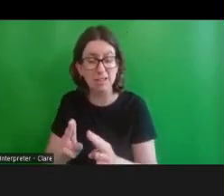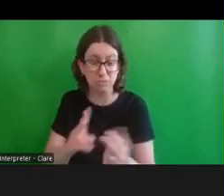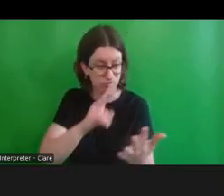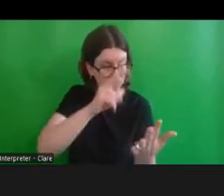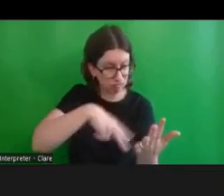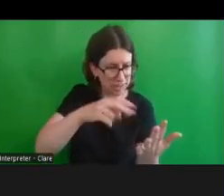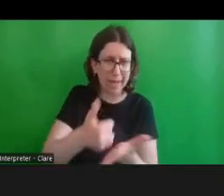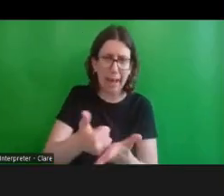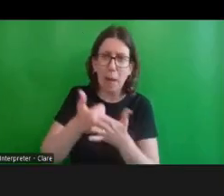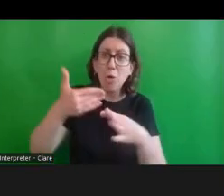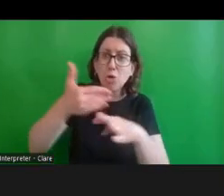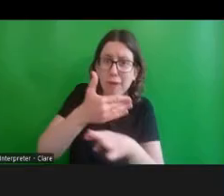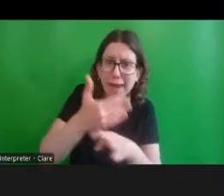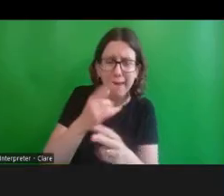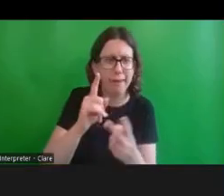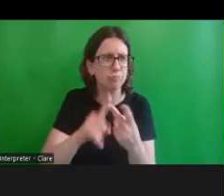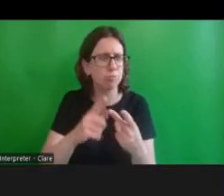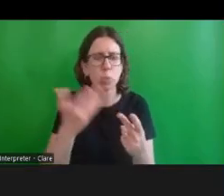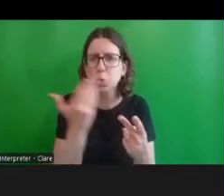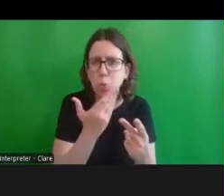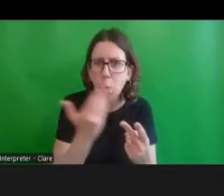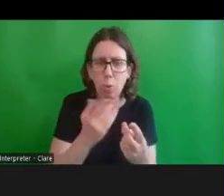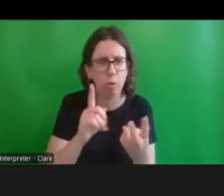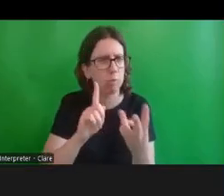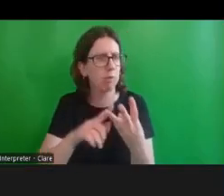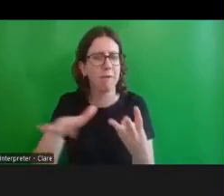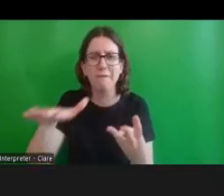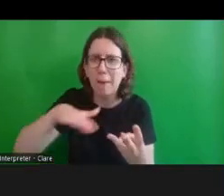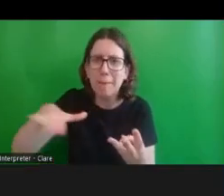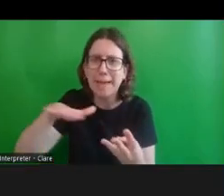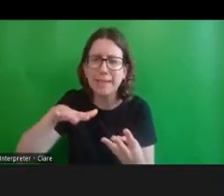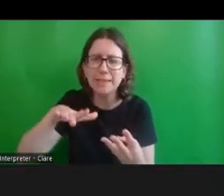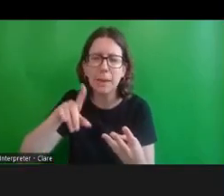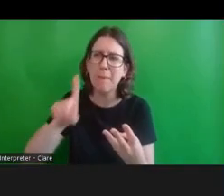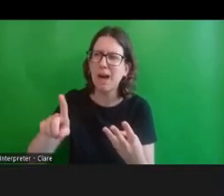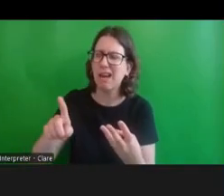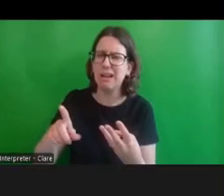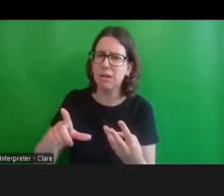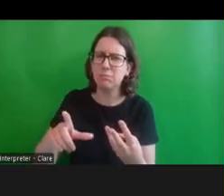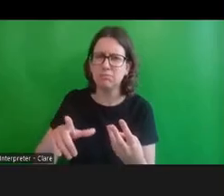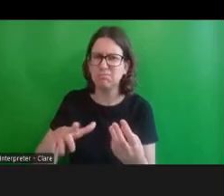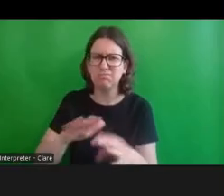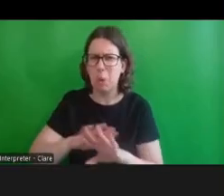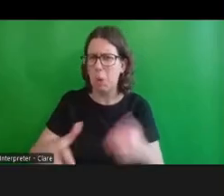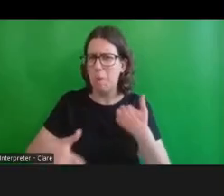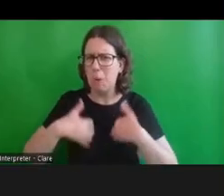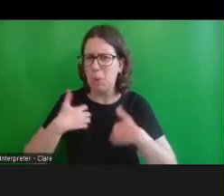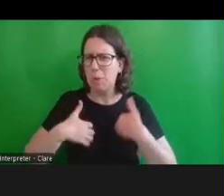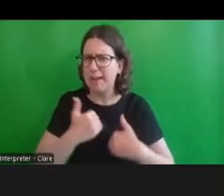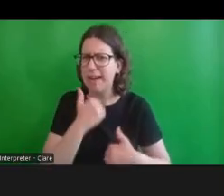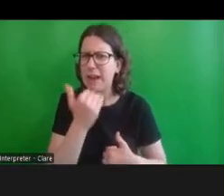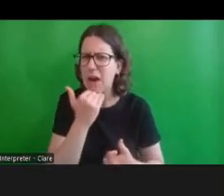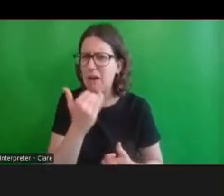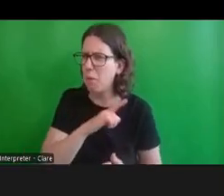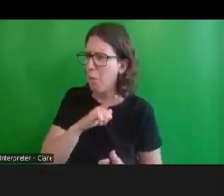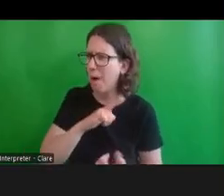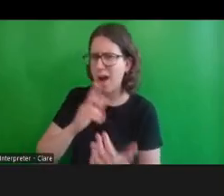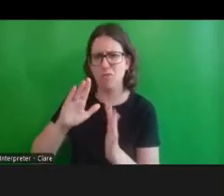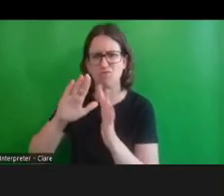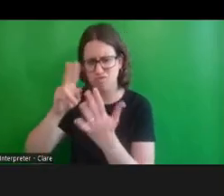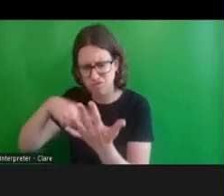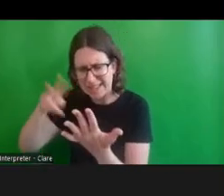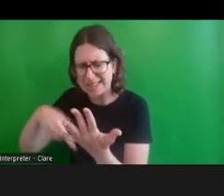school, or it may be good for families, it's not motivating enough to act, because it's often seen as slow or solitary or